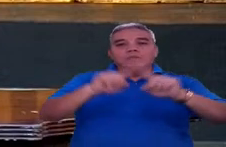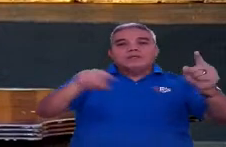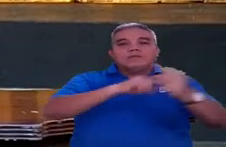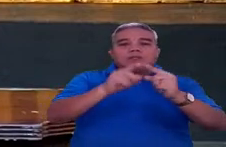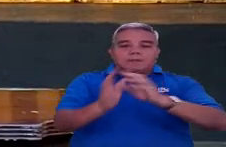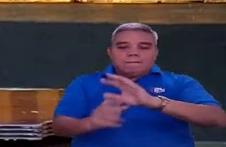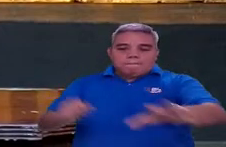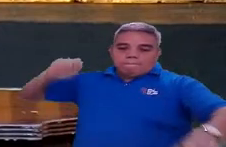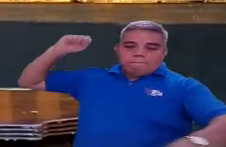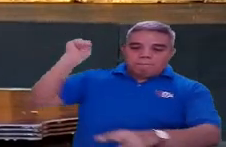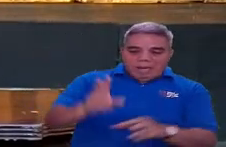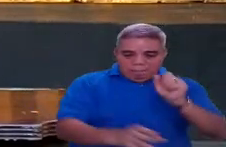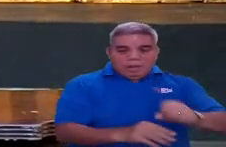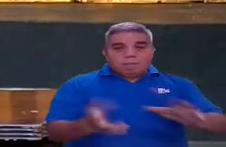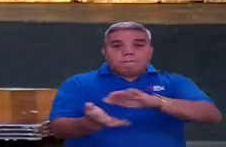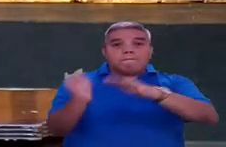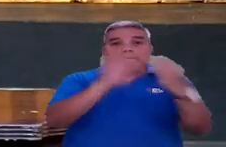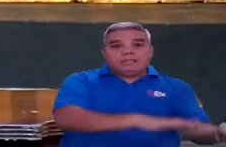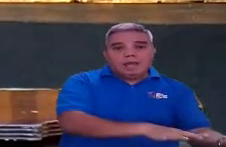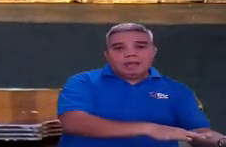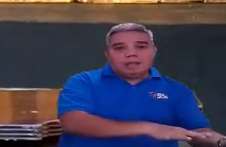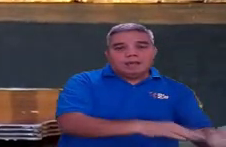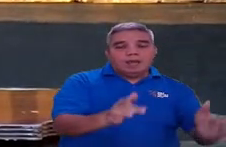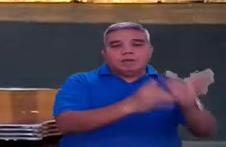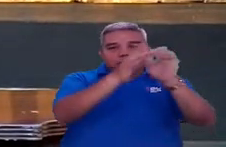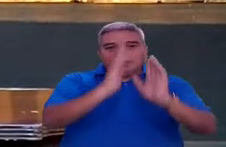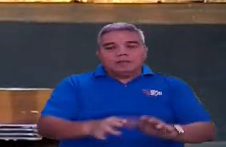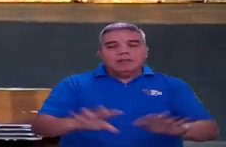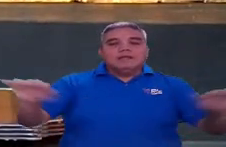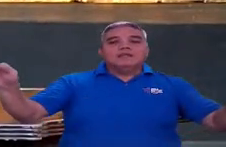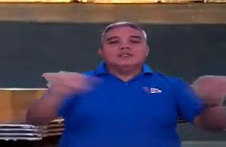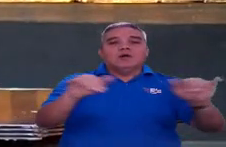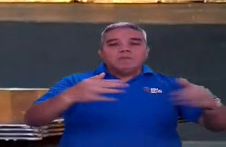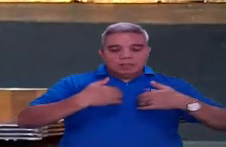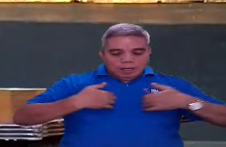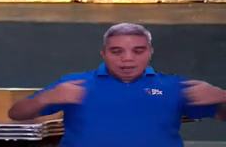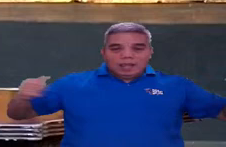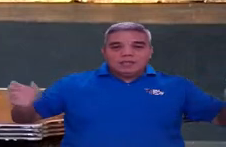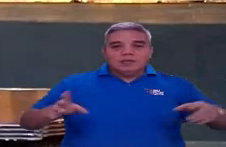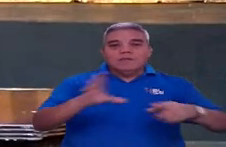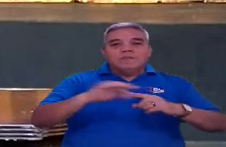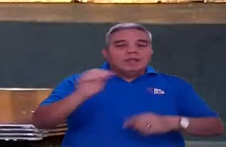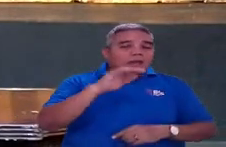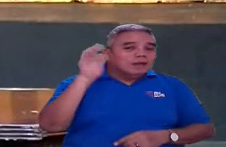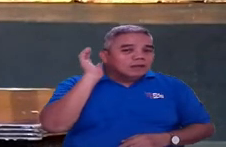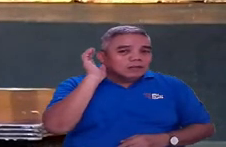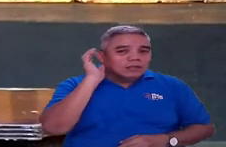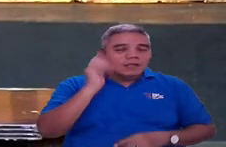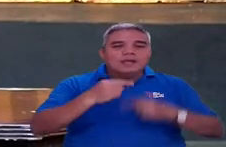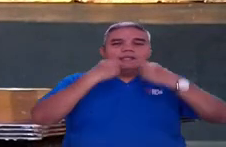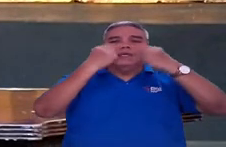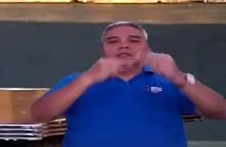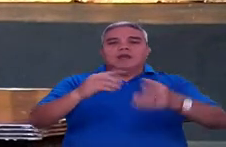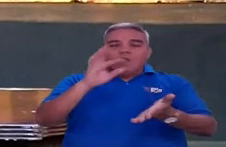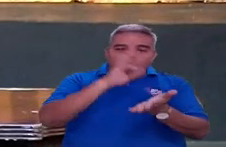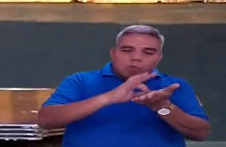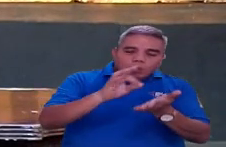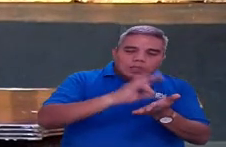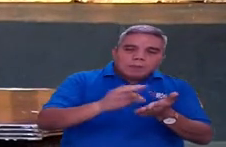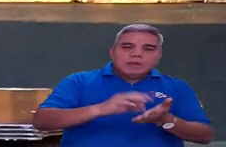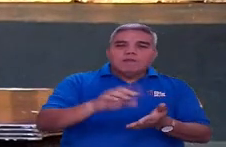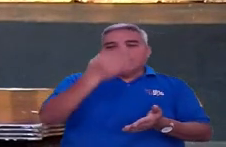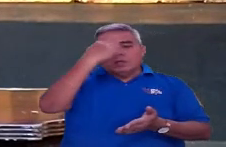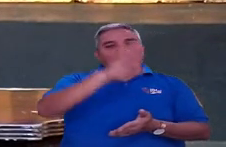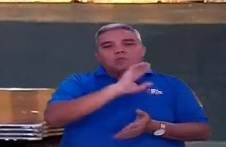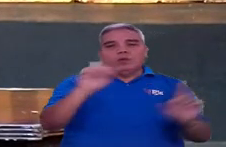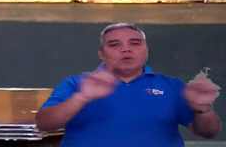being stoned to death, the Bible says his face shone like an angel. And he heard Stephen said, Lord, forgive them for they